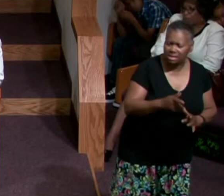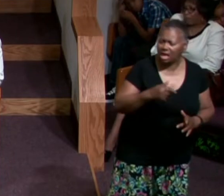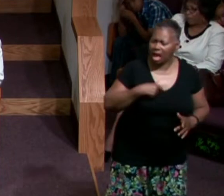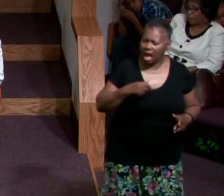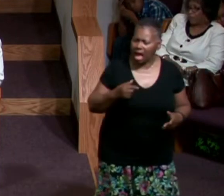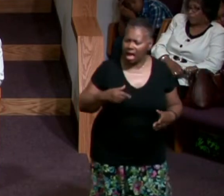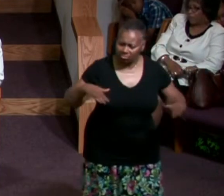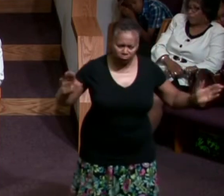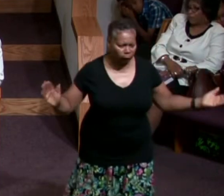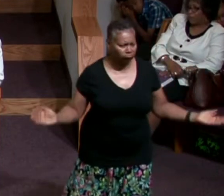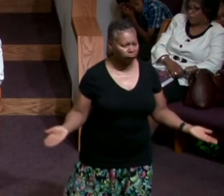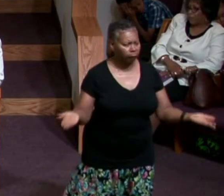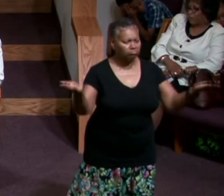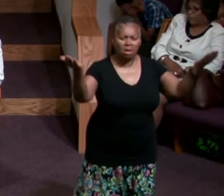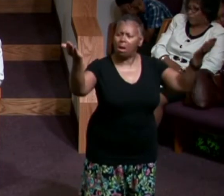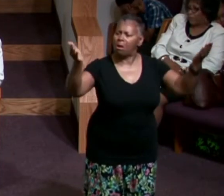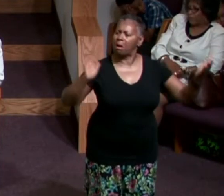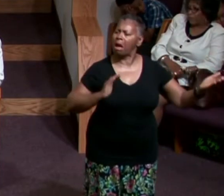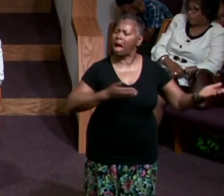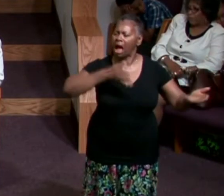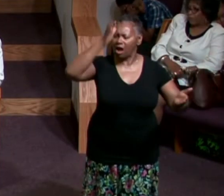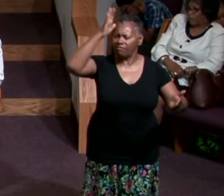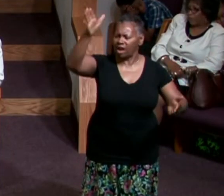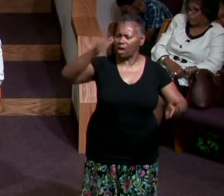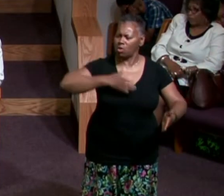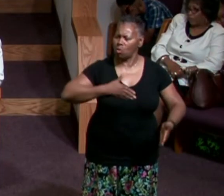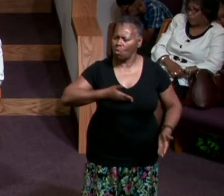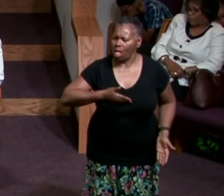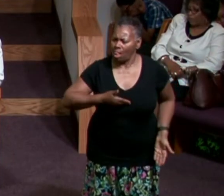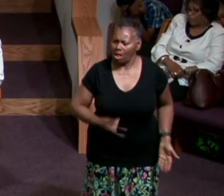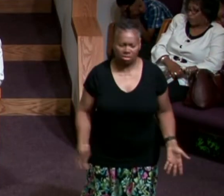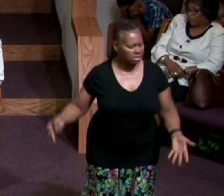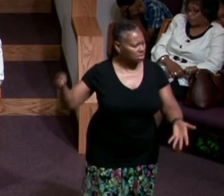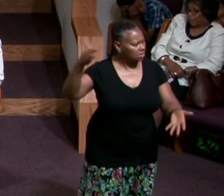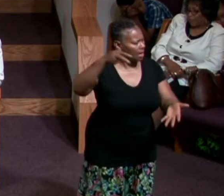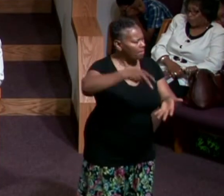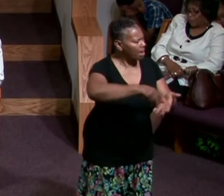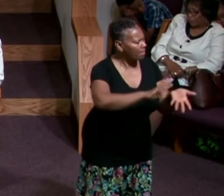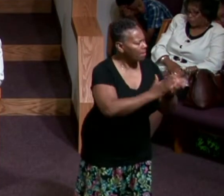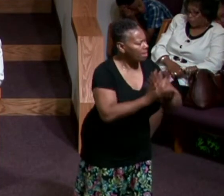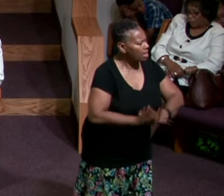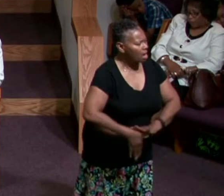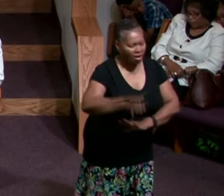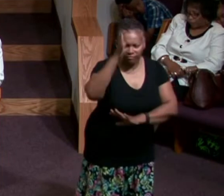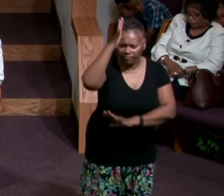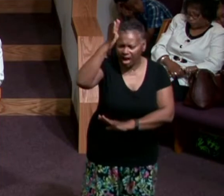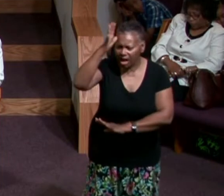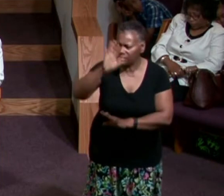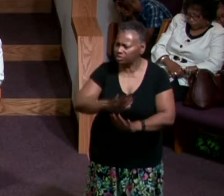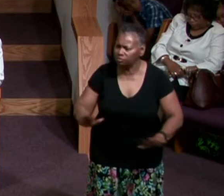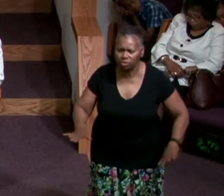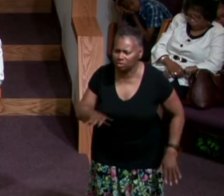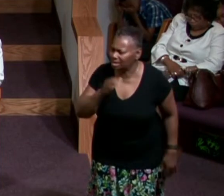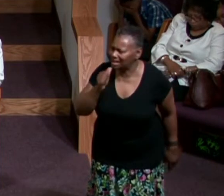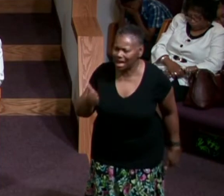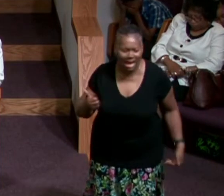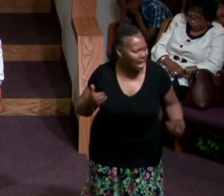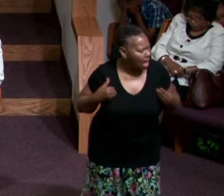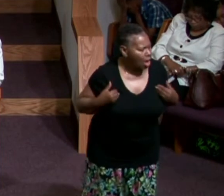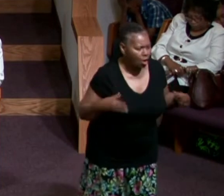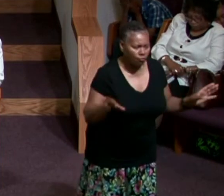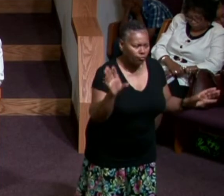up our fathers who are willing to step up and to be fathers to children who have no biological or